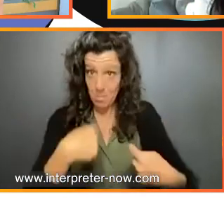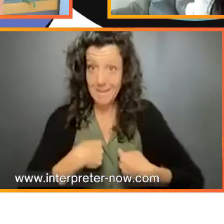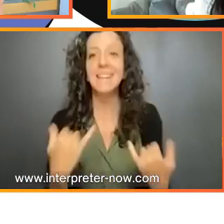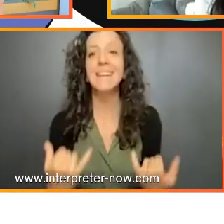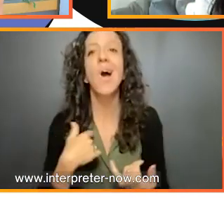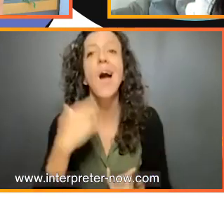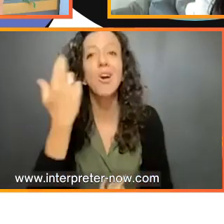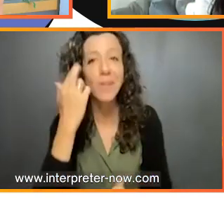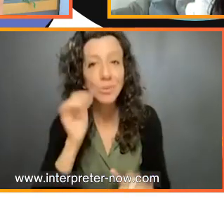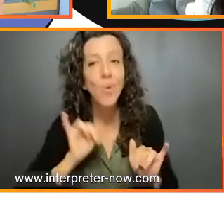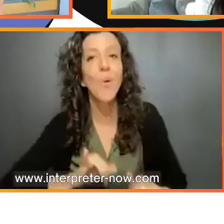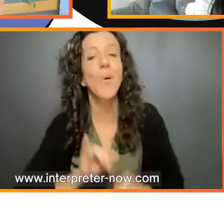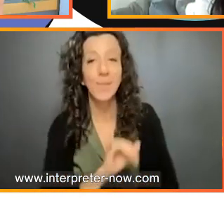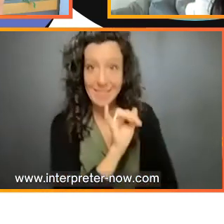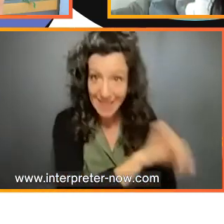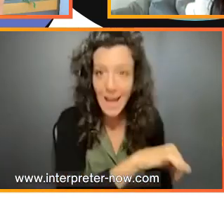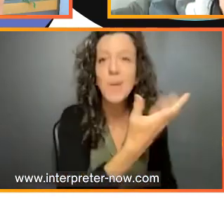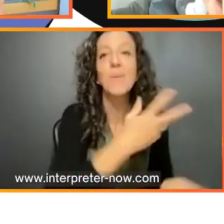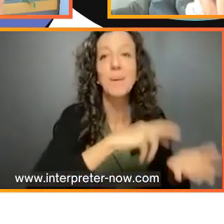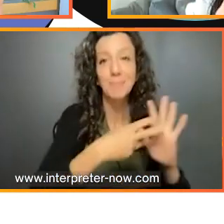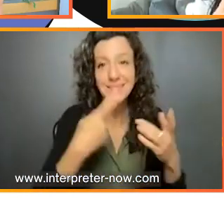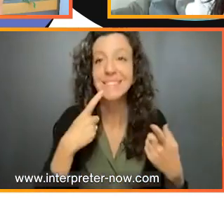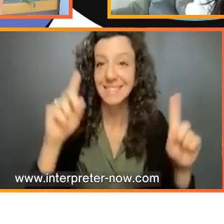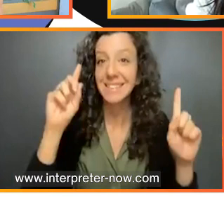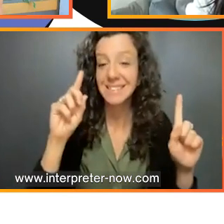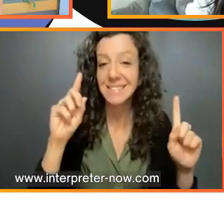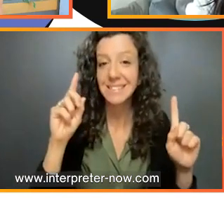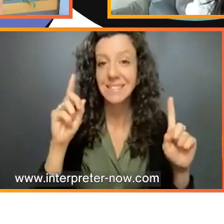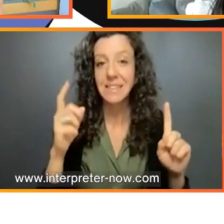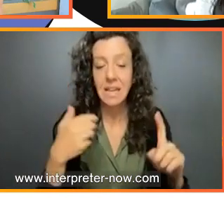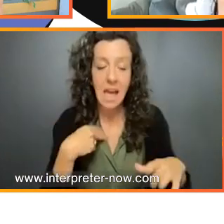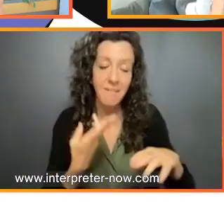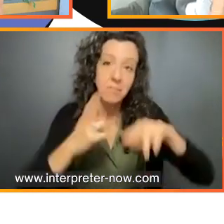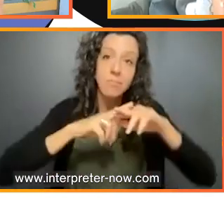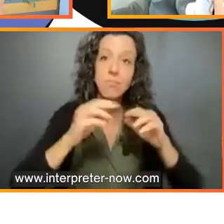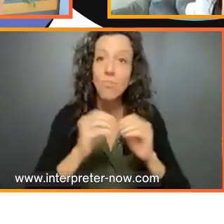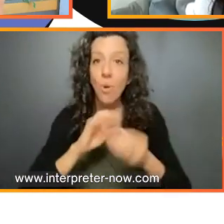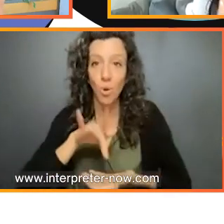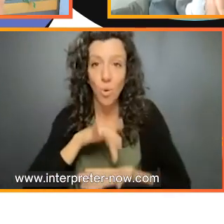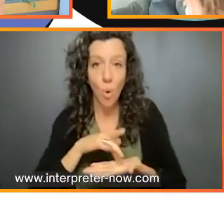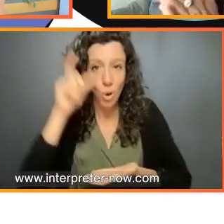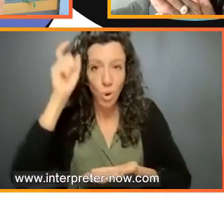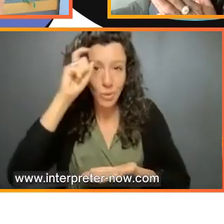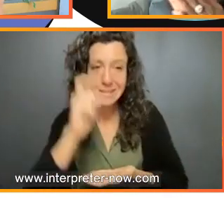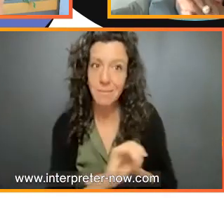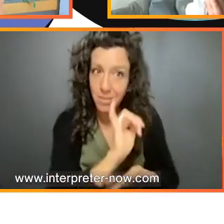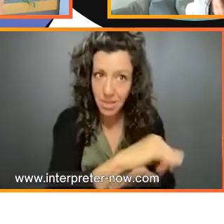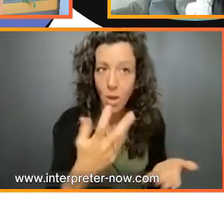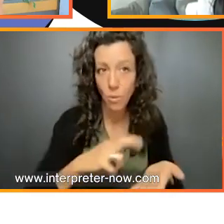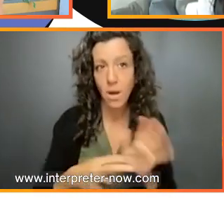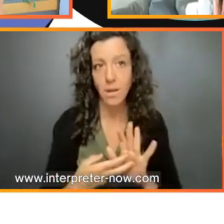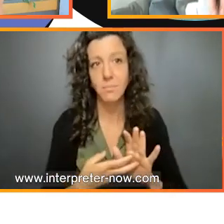me now, I now understand, is what success is about. Having heightened core wisdom is what success is